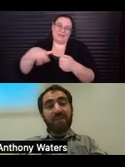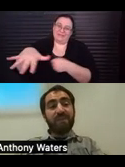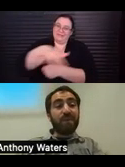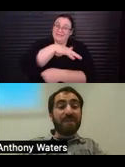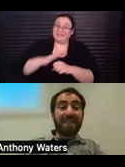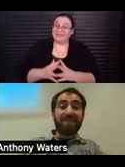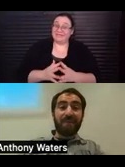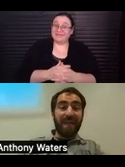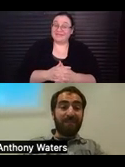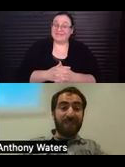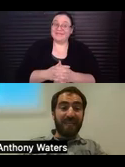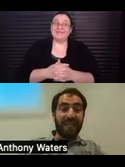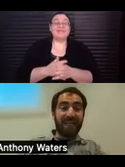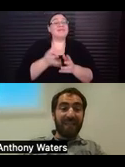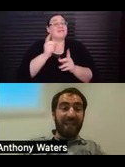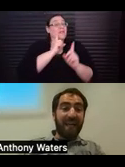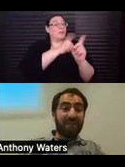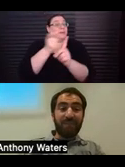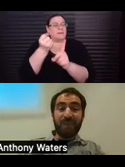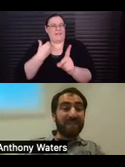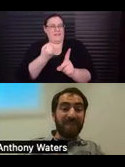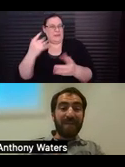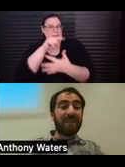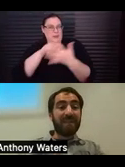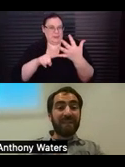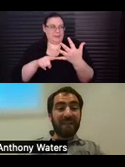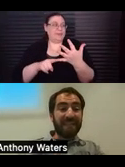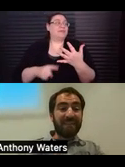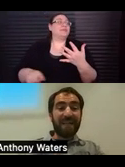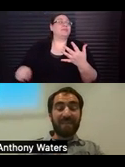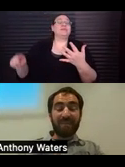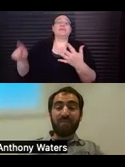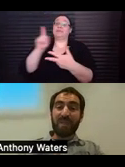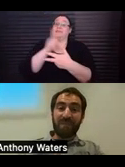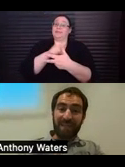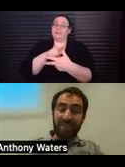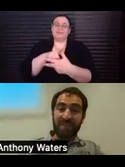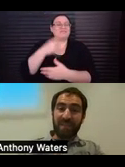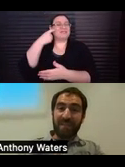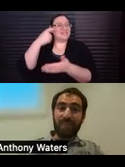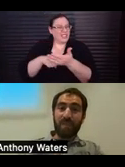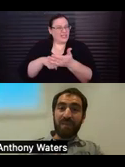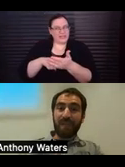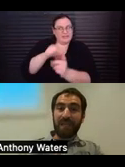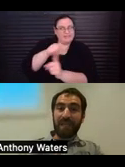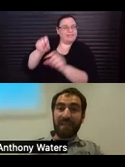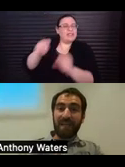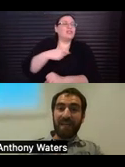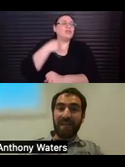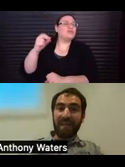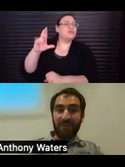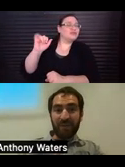And so there's a few objectives that we have for today. The first is to be able to identify some risk factors that put